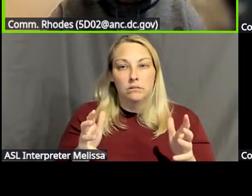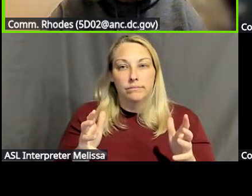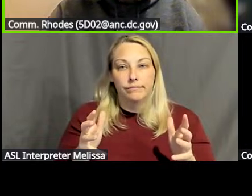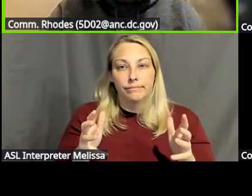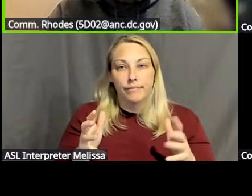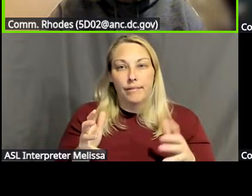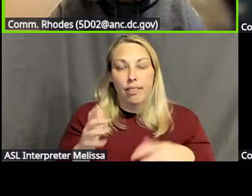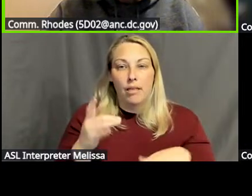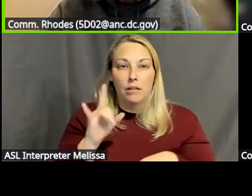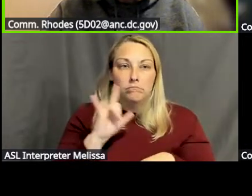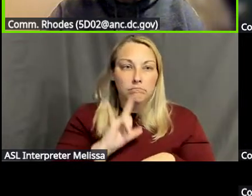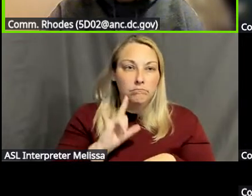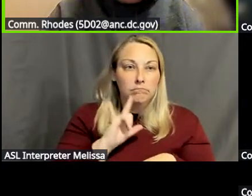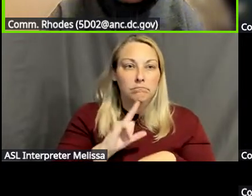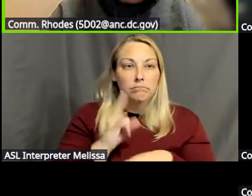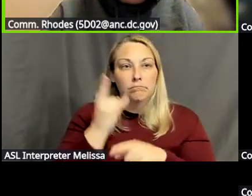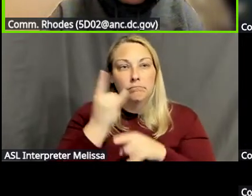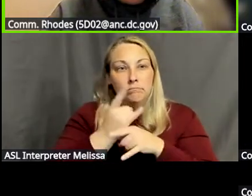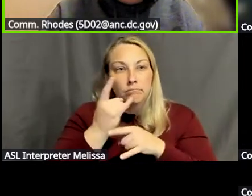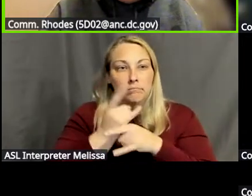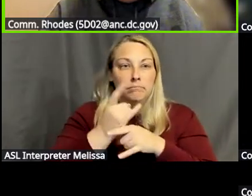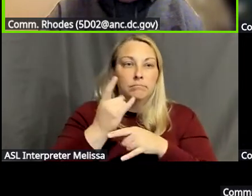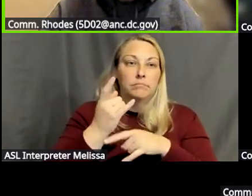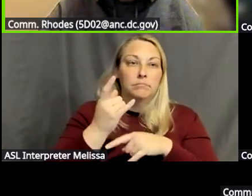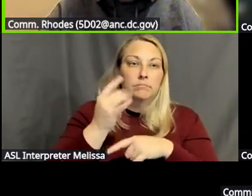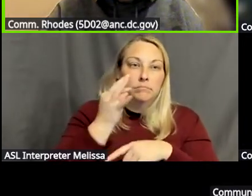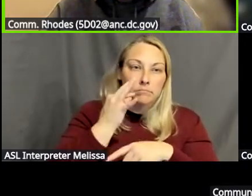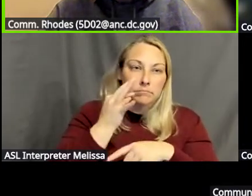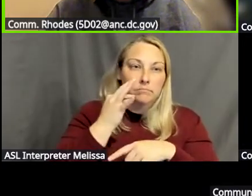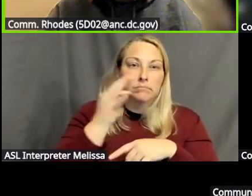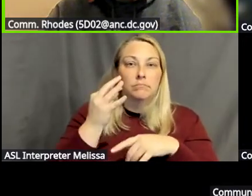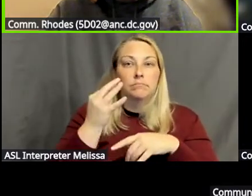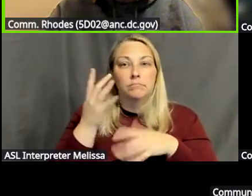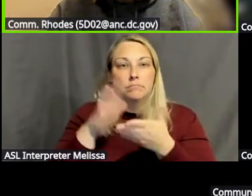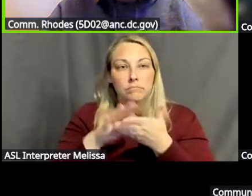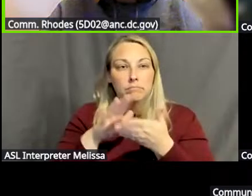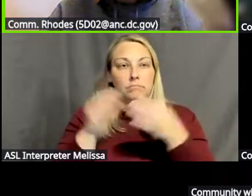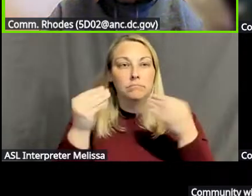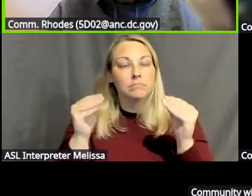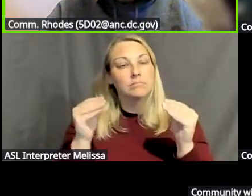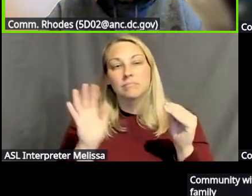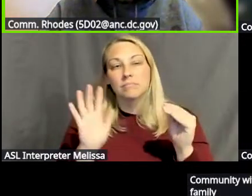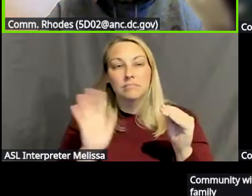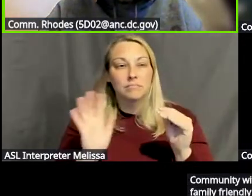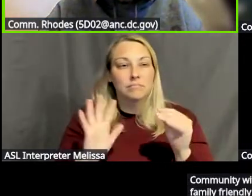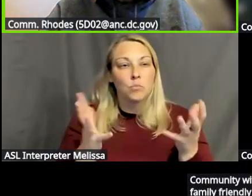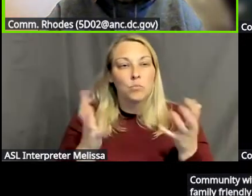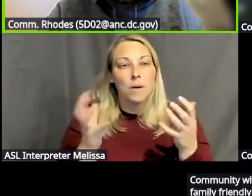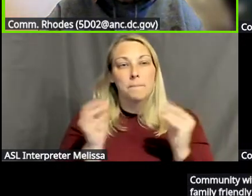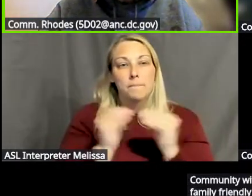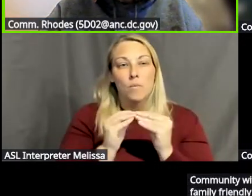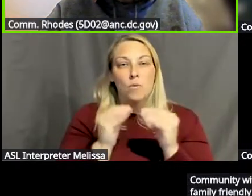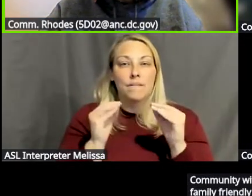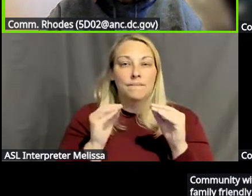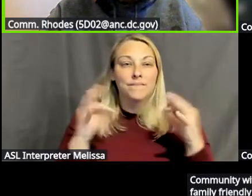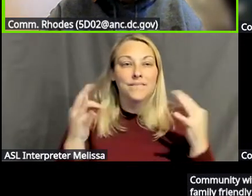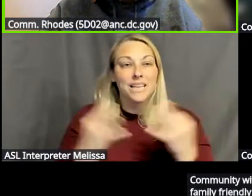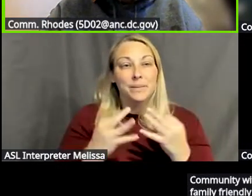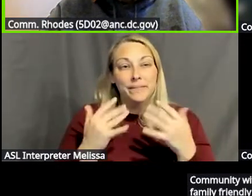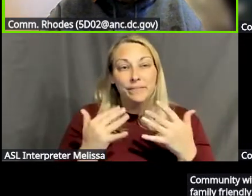distilleries and dispensaries. We need family friendly um,